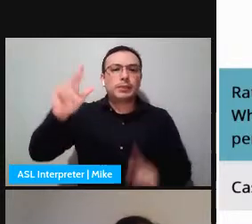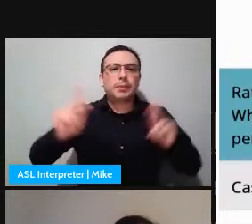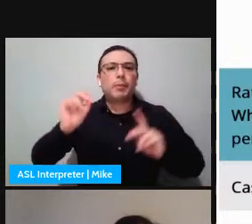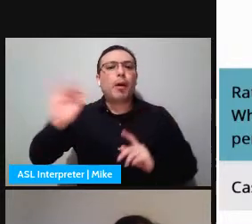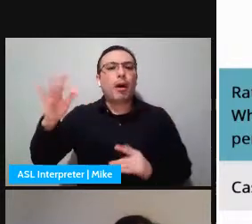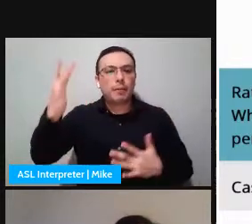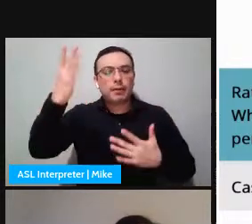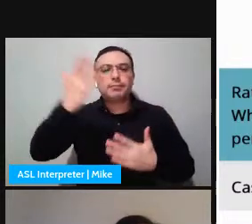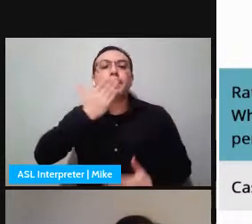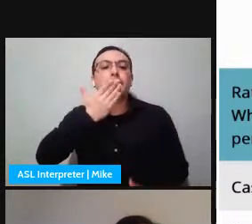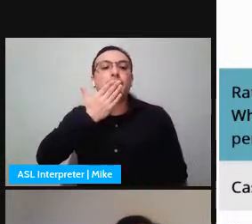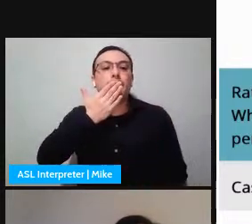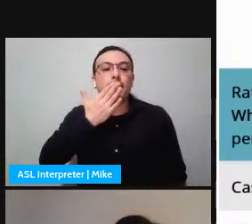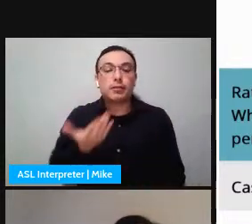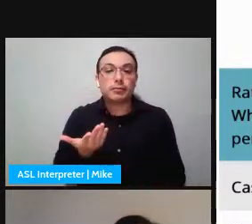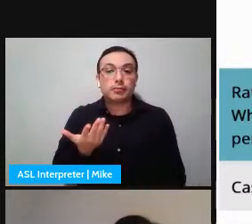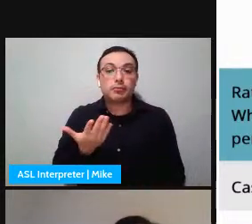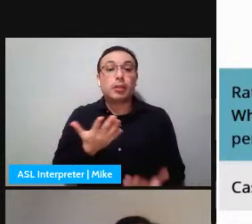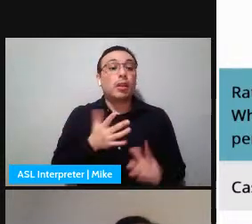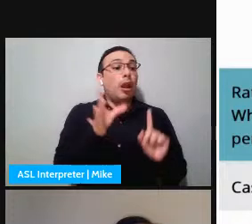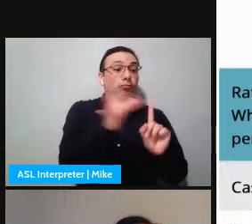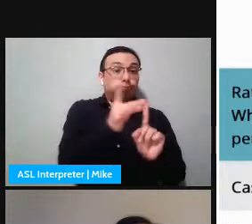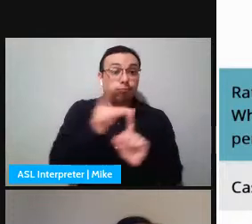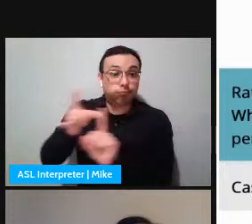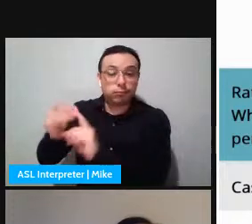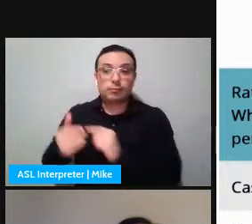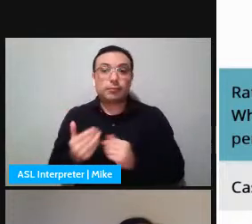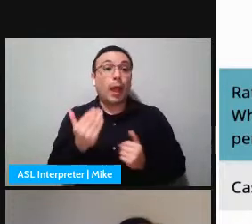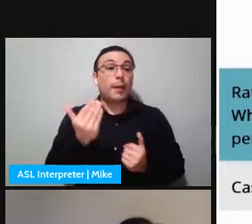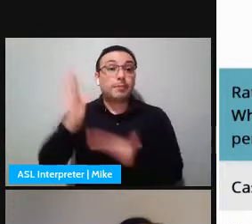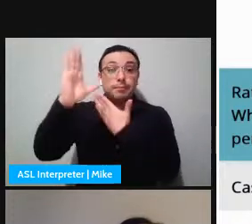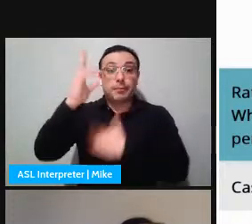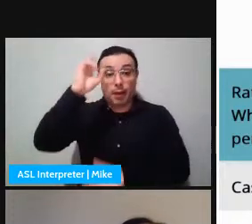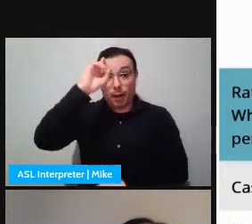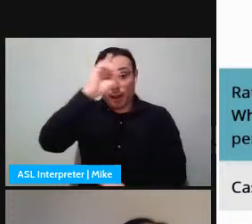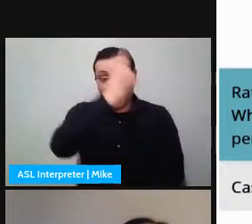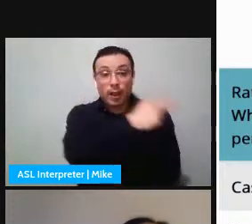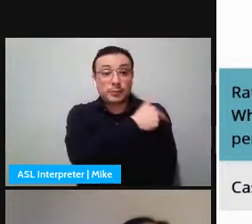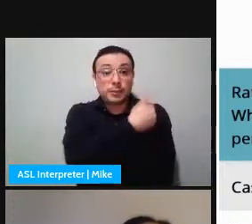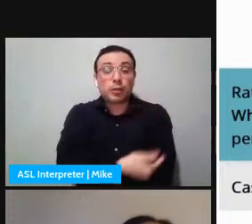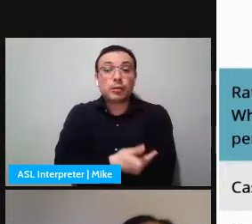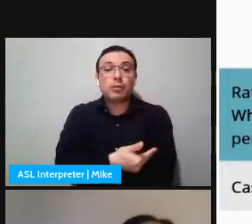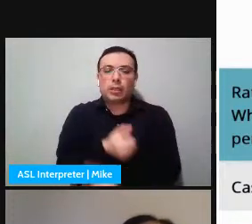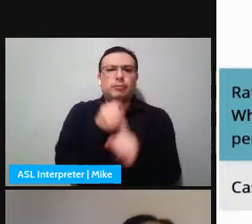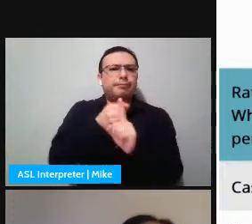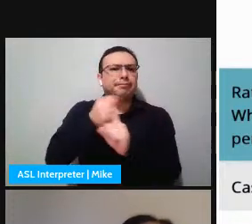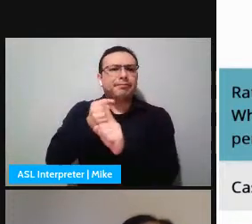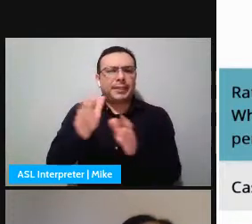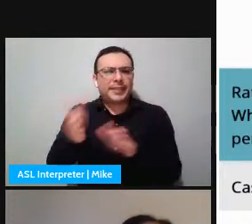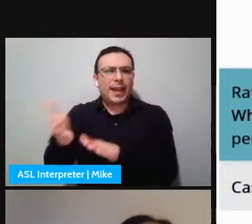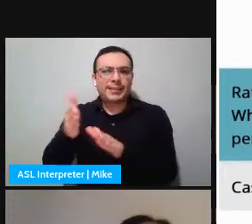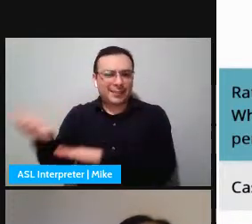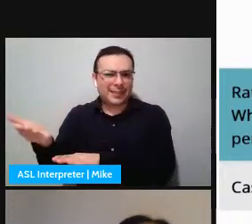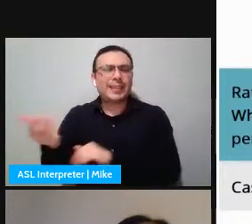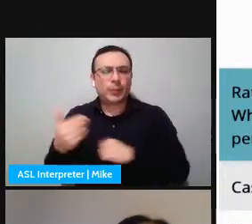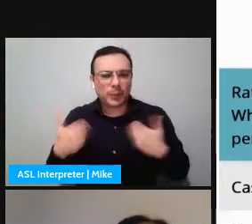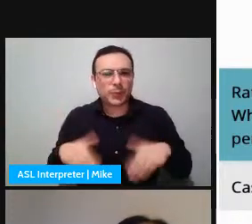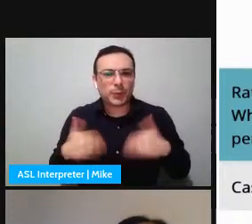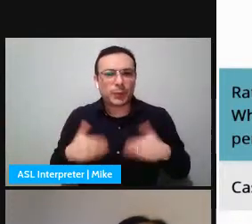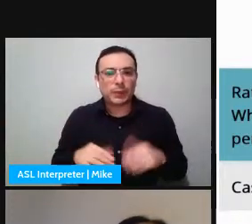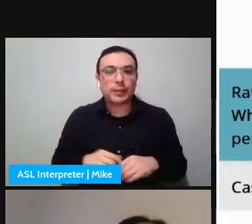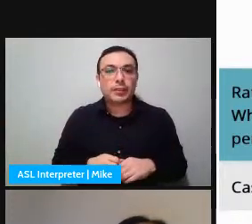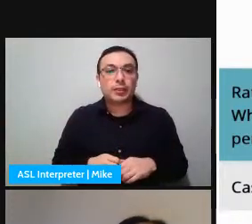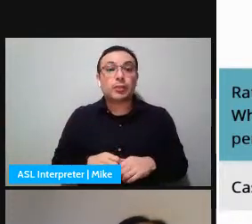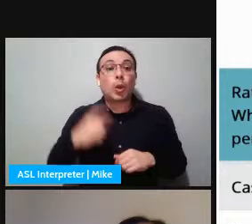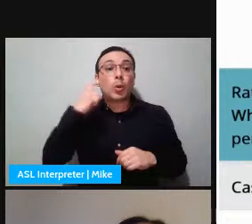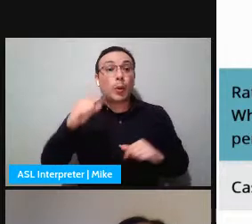cases, hospitalizations, and death rate when we talk about COVID-19. And do want to draw your attention to kind of the death